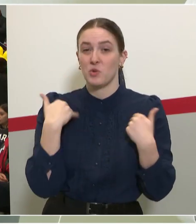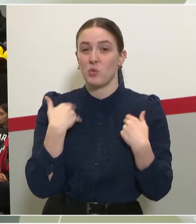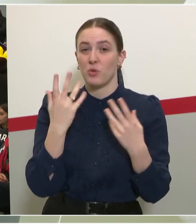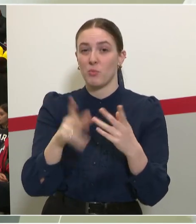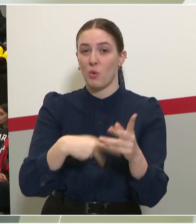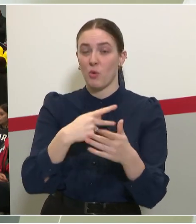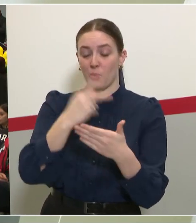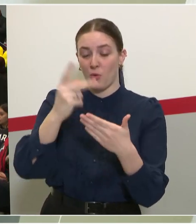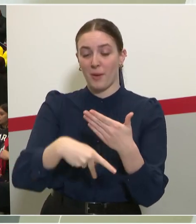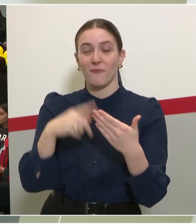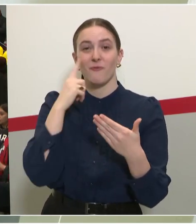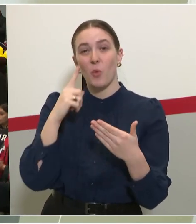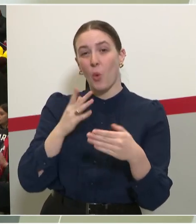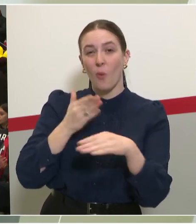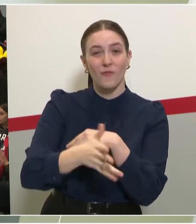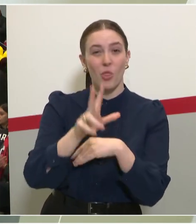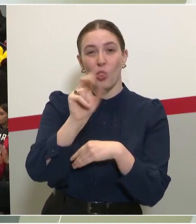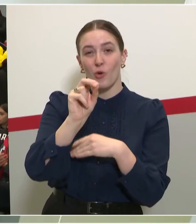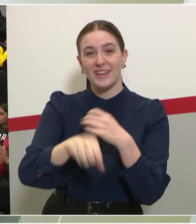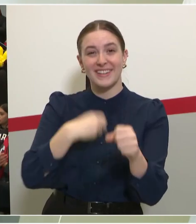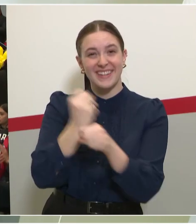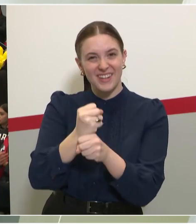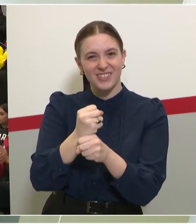years. Yep.